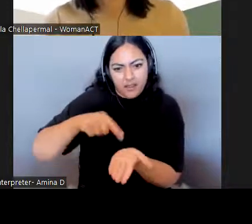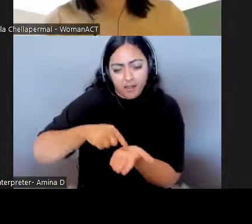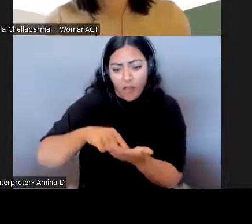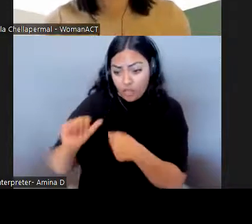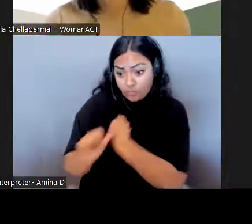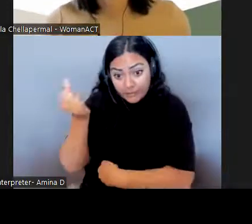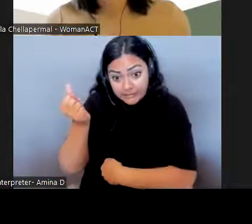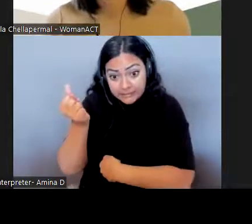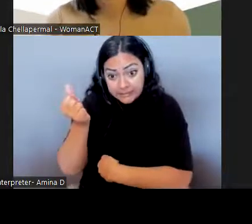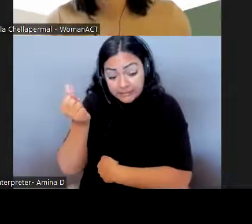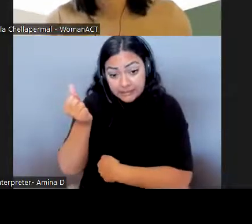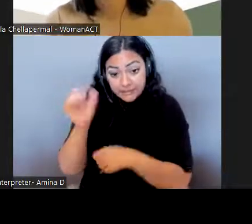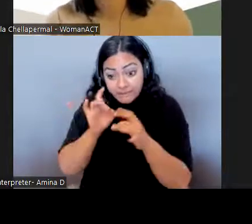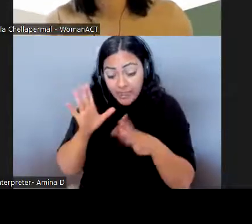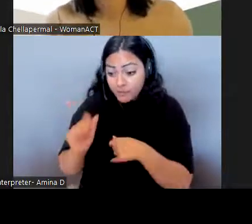violence, serious threats of violence,